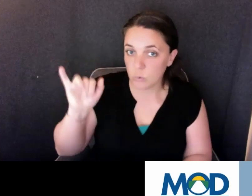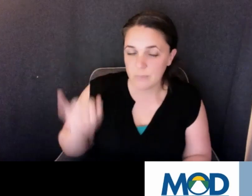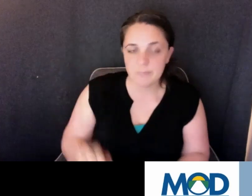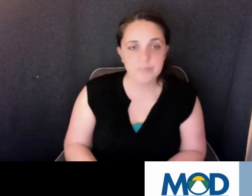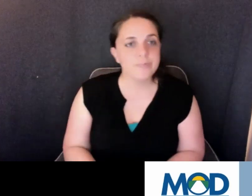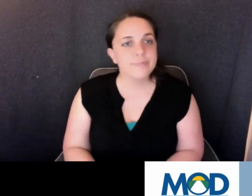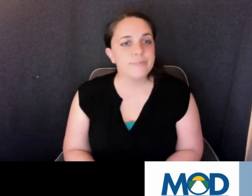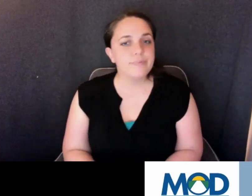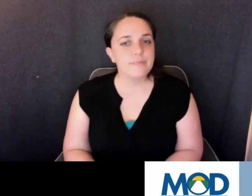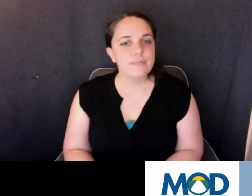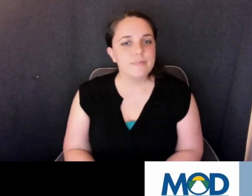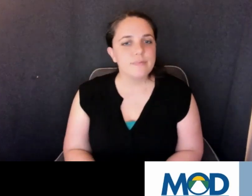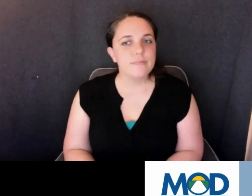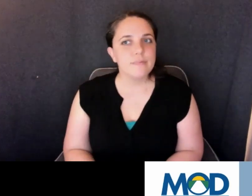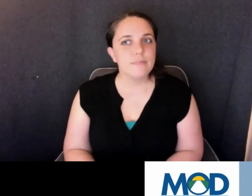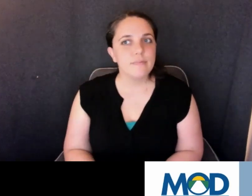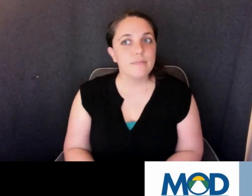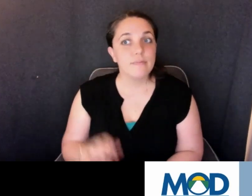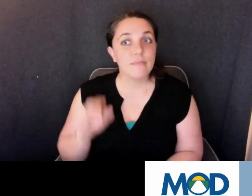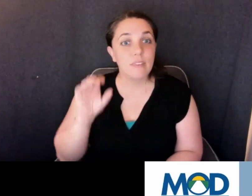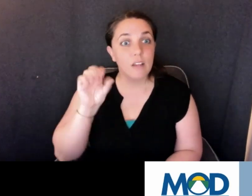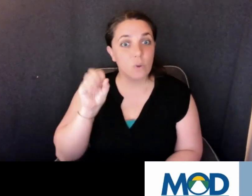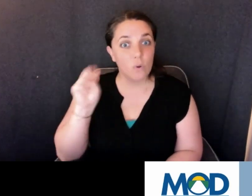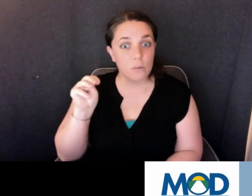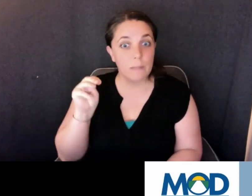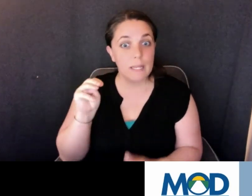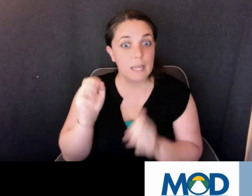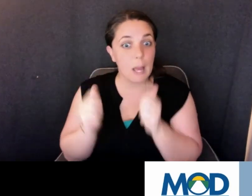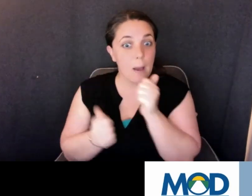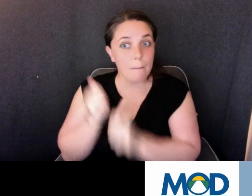media, most of the platforms are going to have